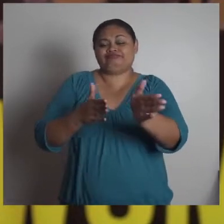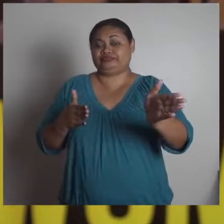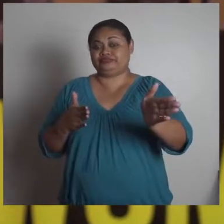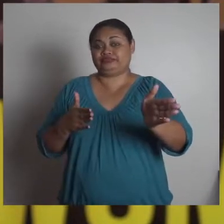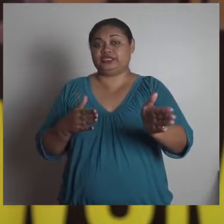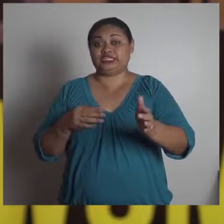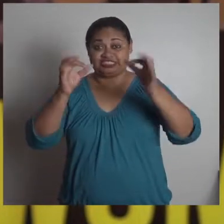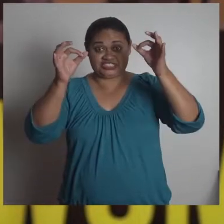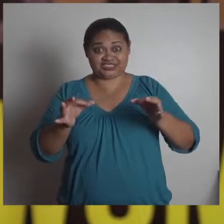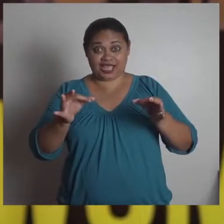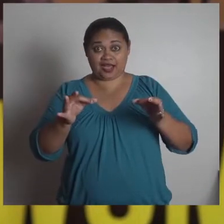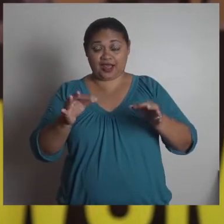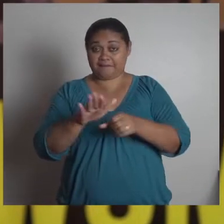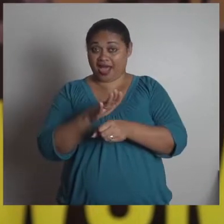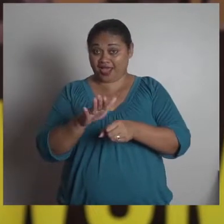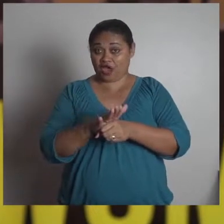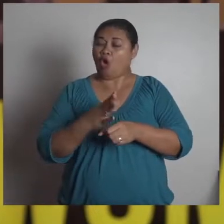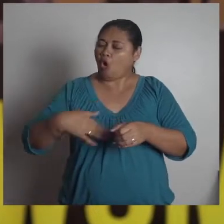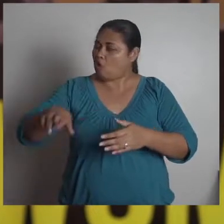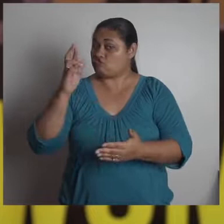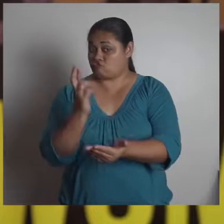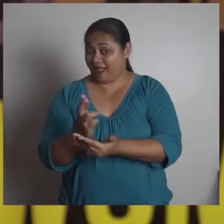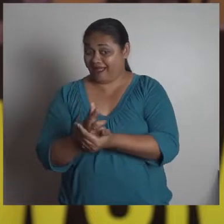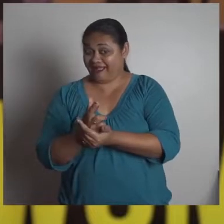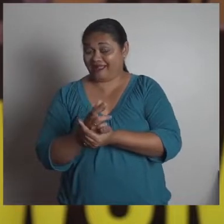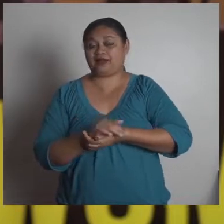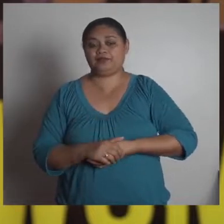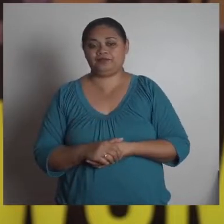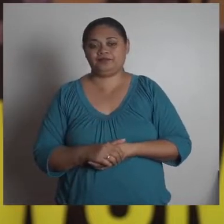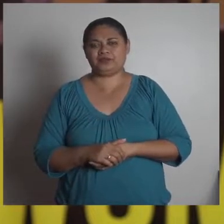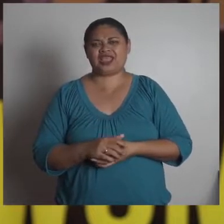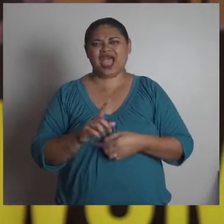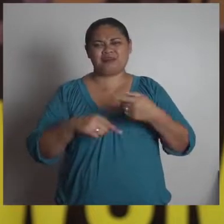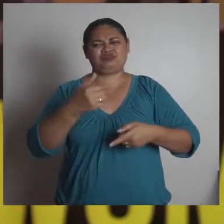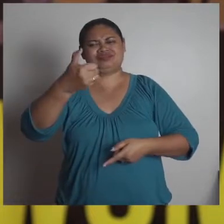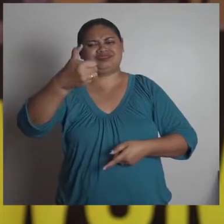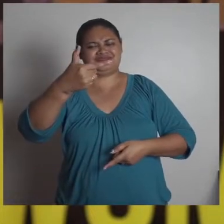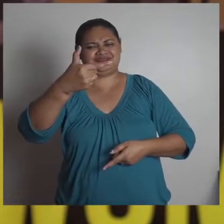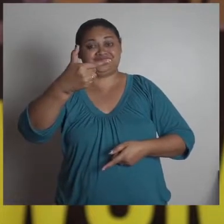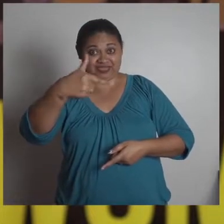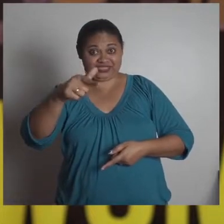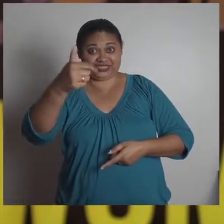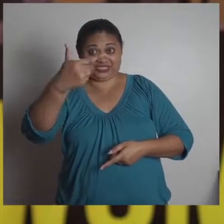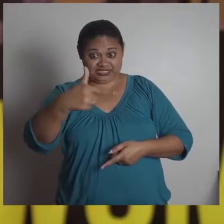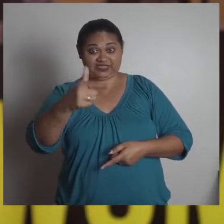who maybe are being left out of decision-making. So all of these realities are that